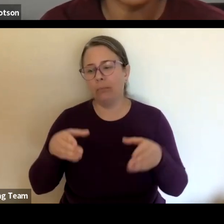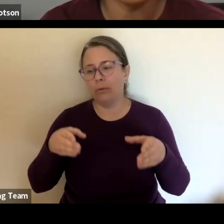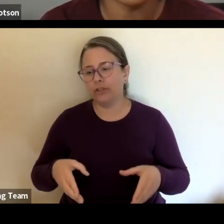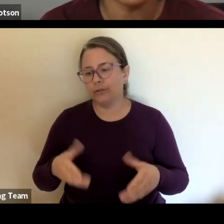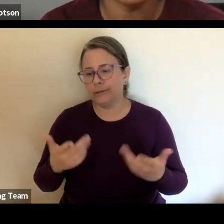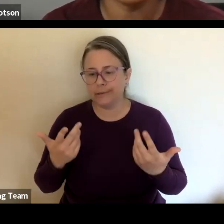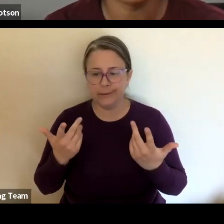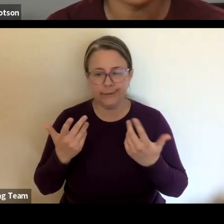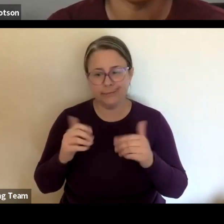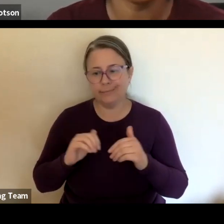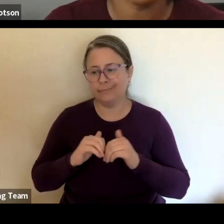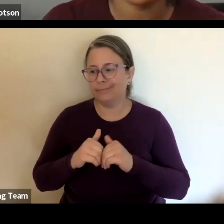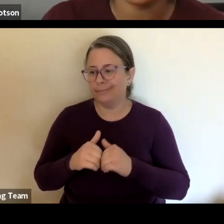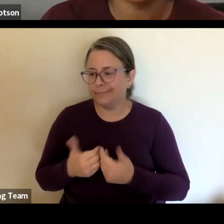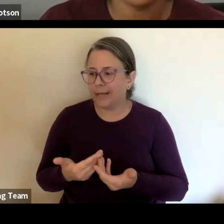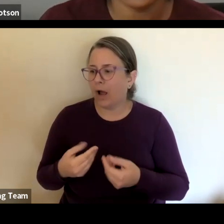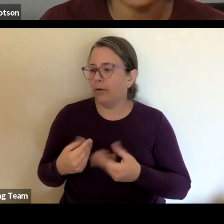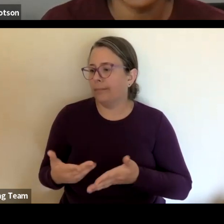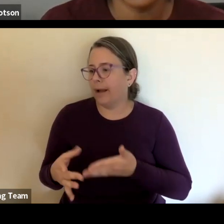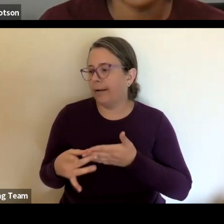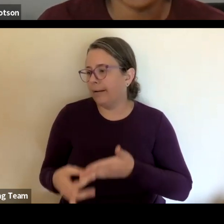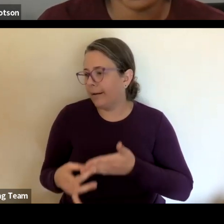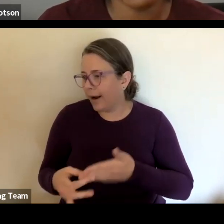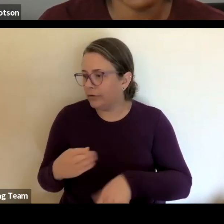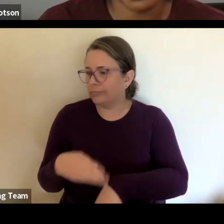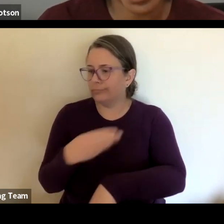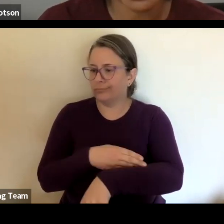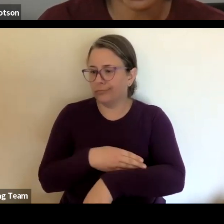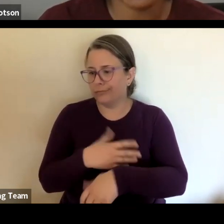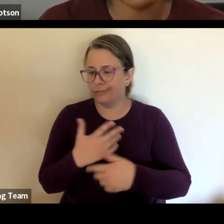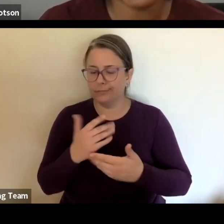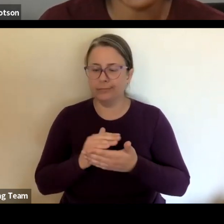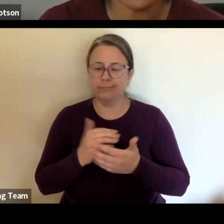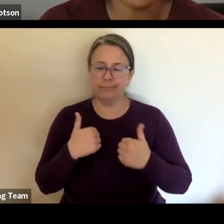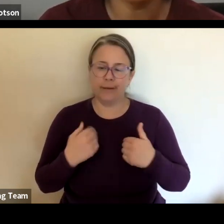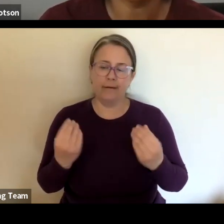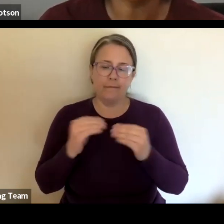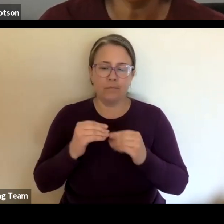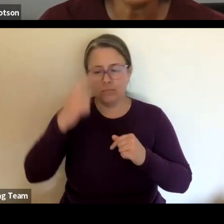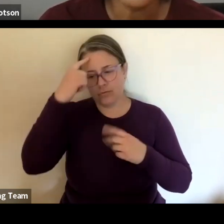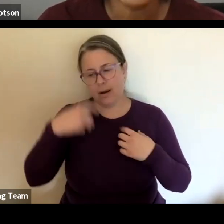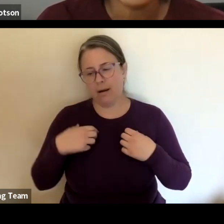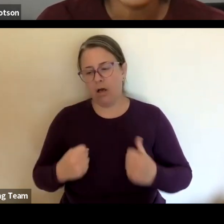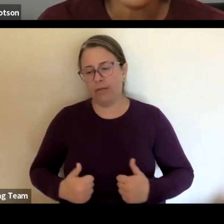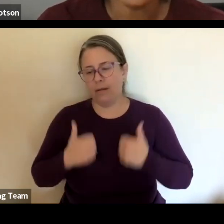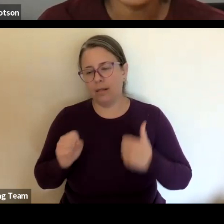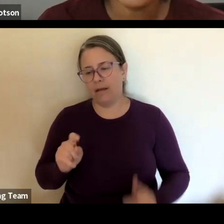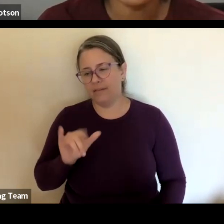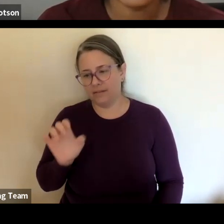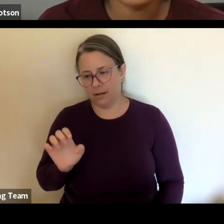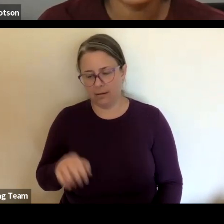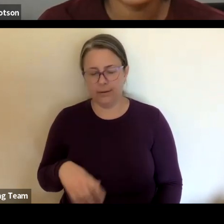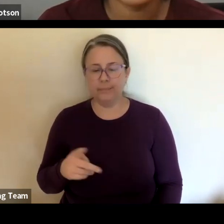And if you scan the QR code, it'll take you to a page where you can order it from Amazon or from the